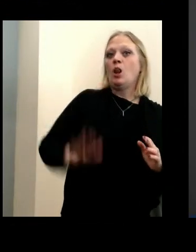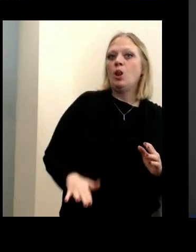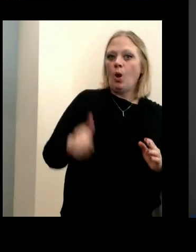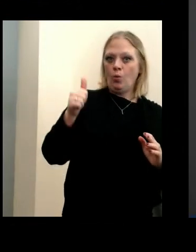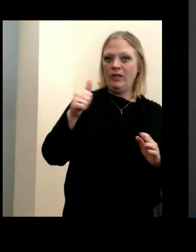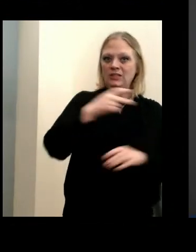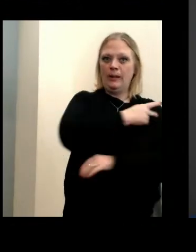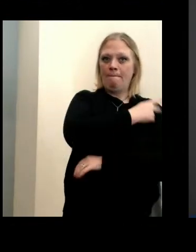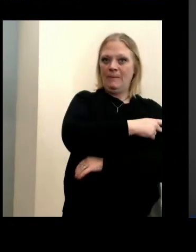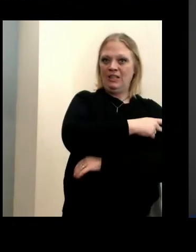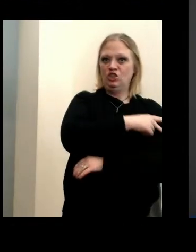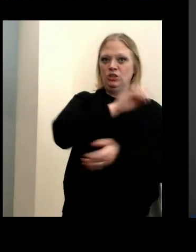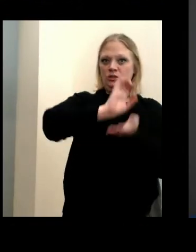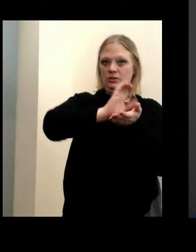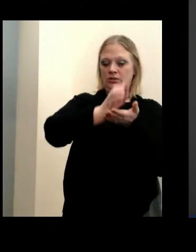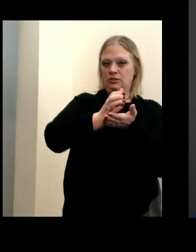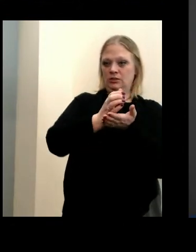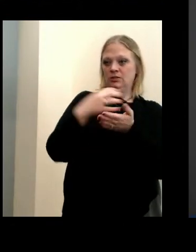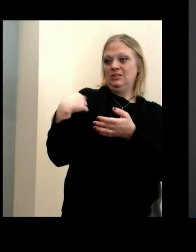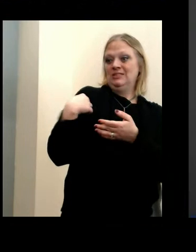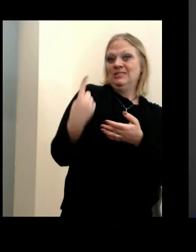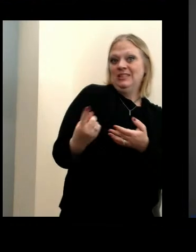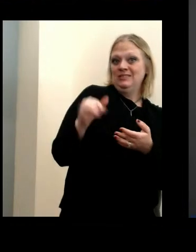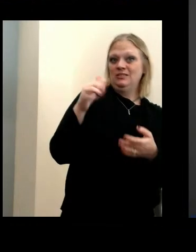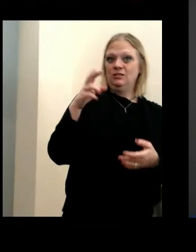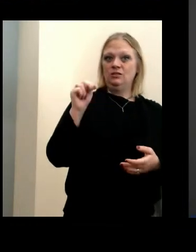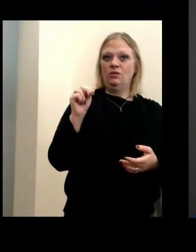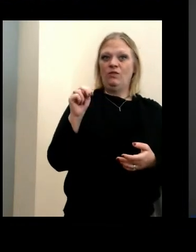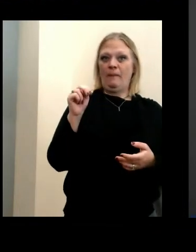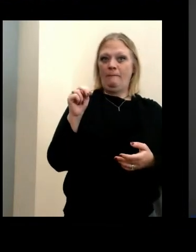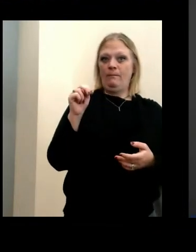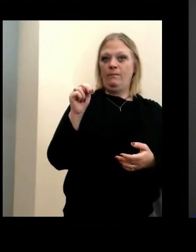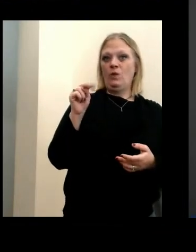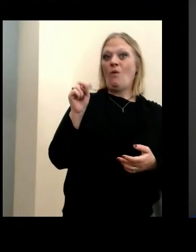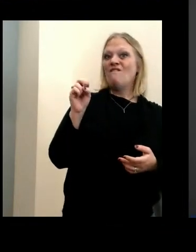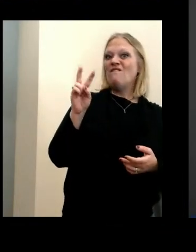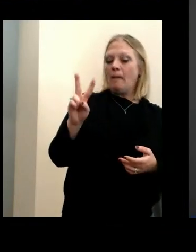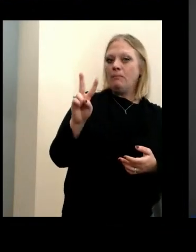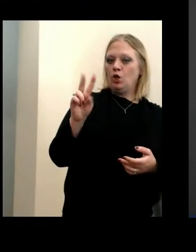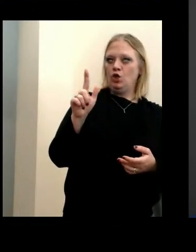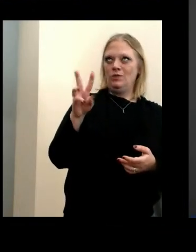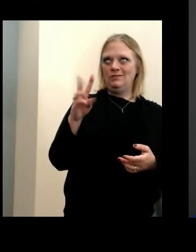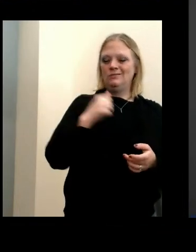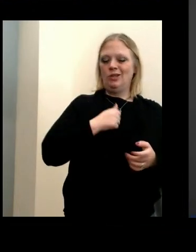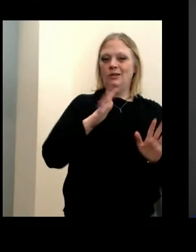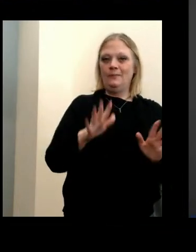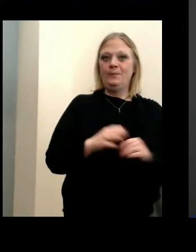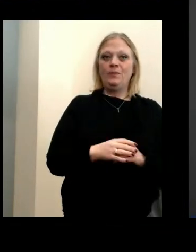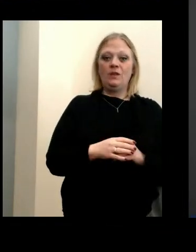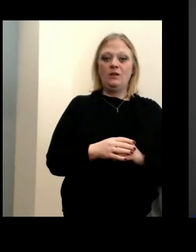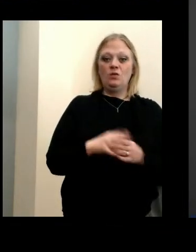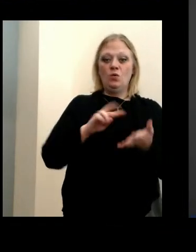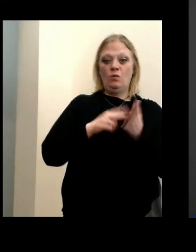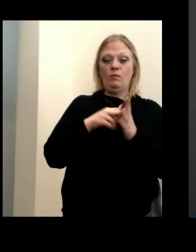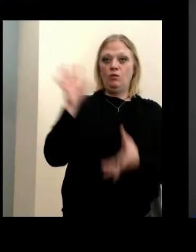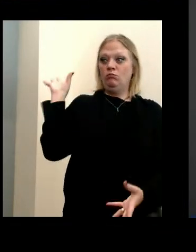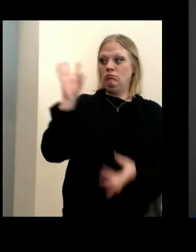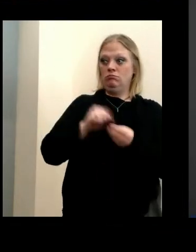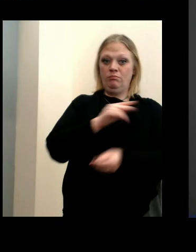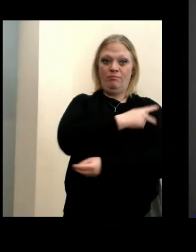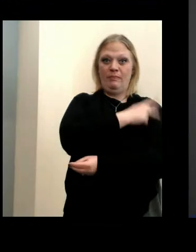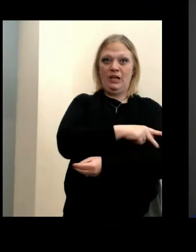count since November 26th. So that's a good sign that our overall patient population is going down,